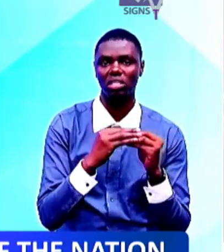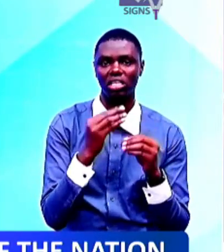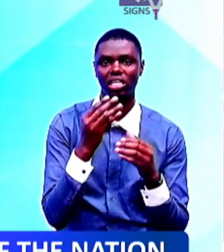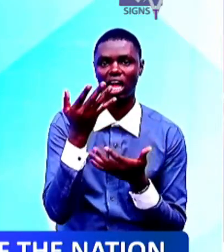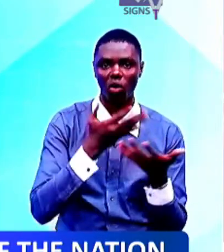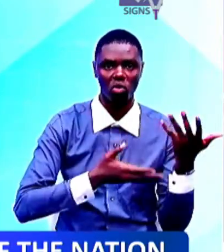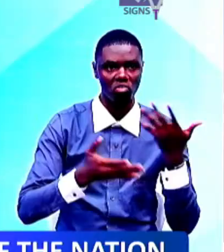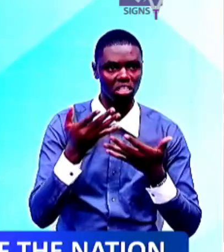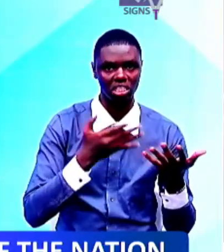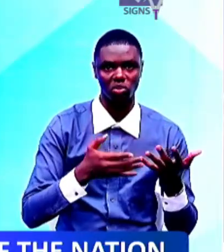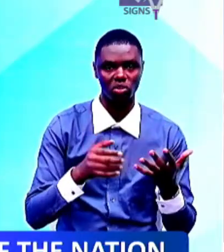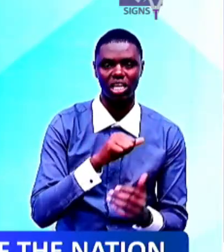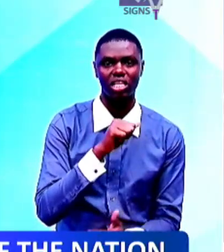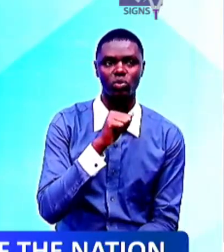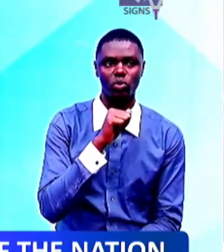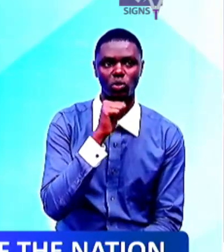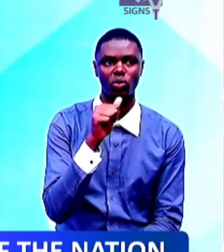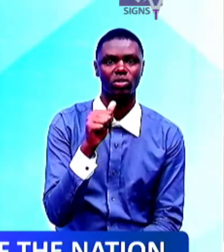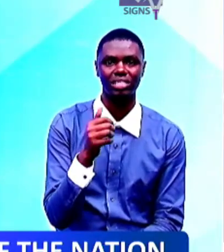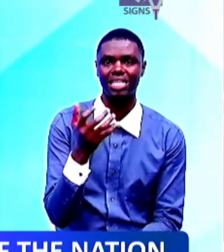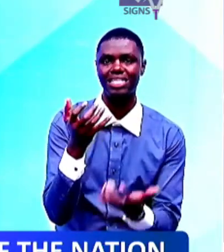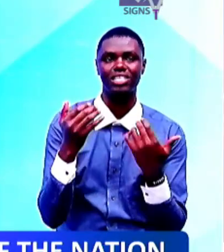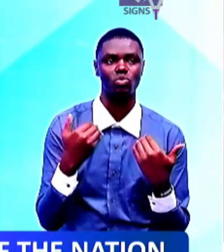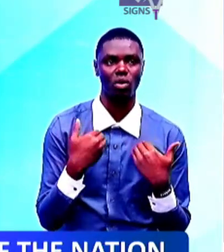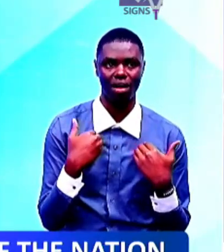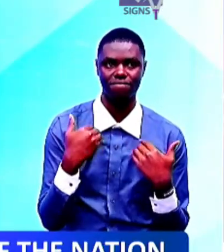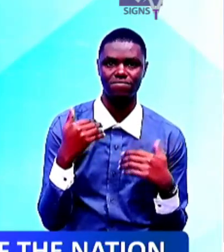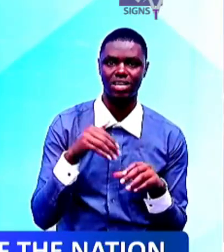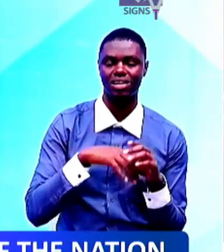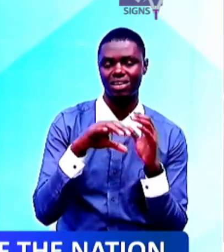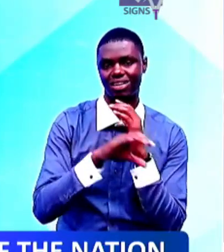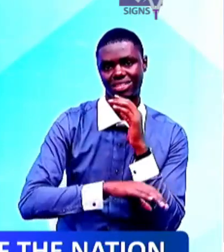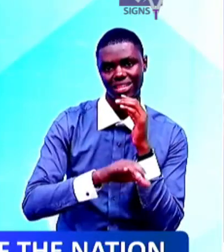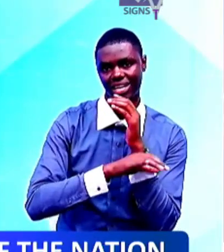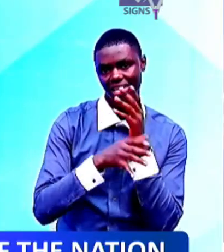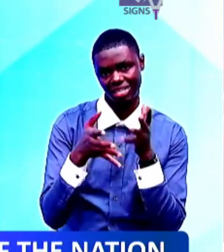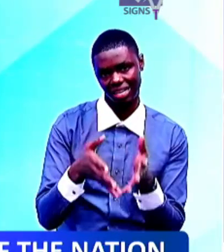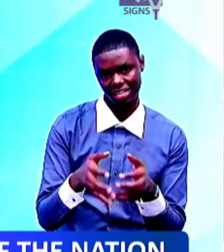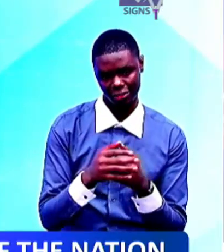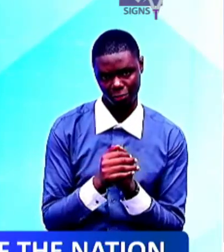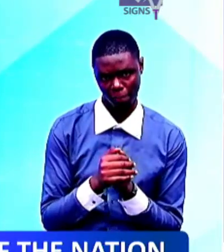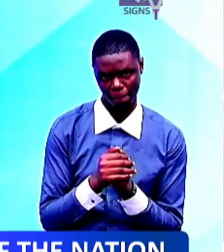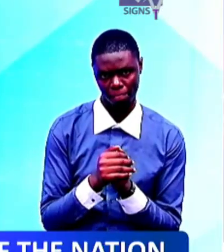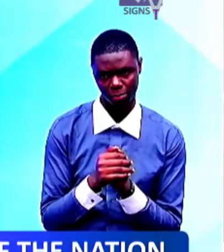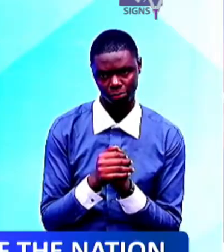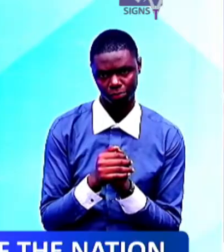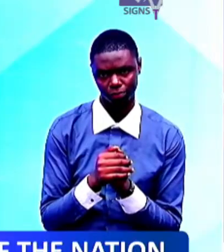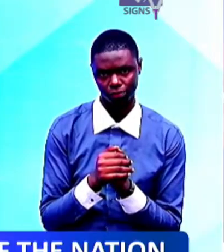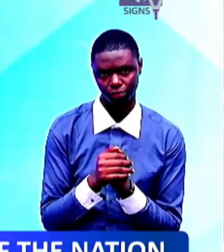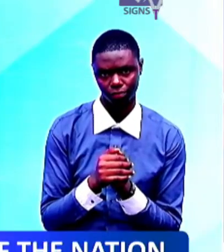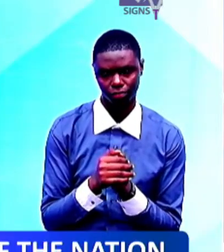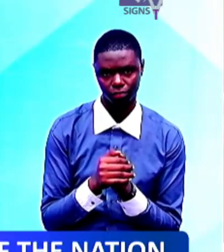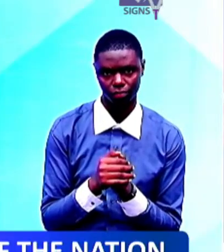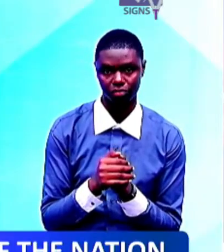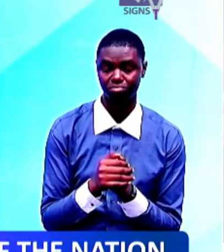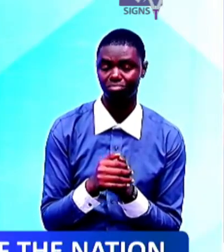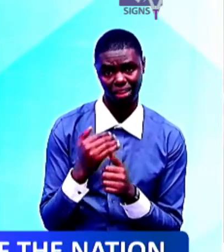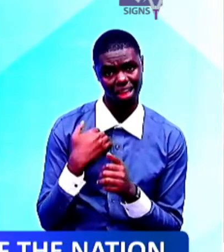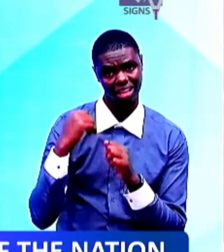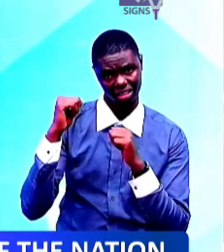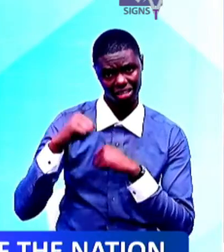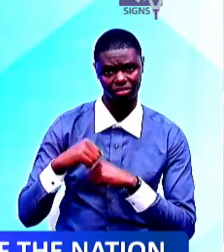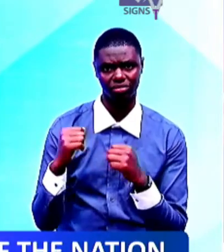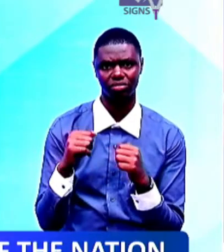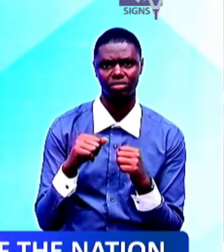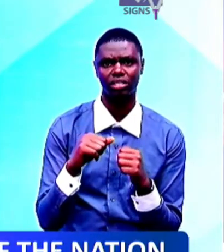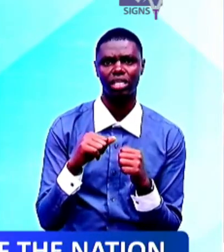really shouldn't be having in the country currently. And agreed, there is